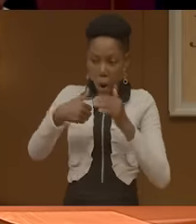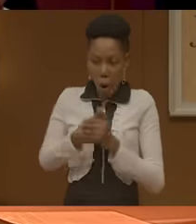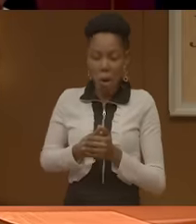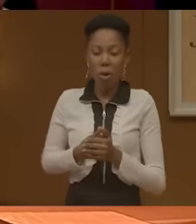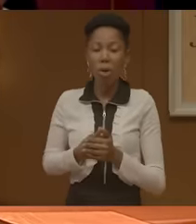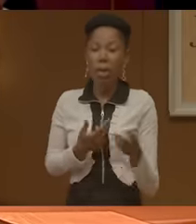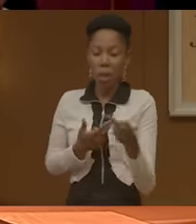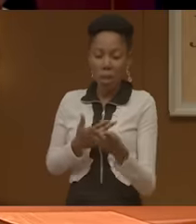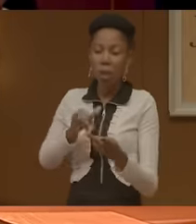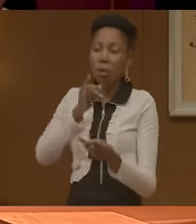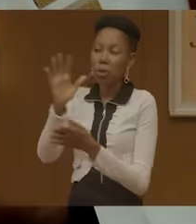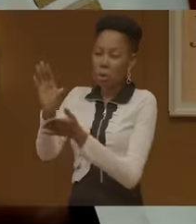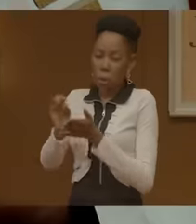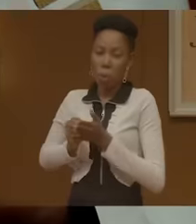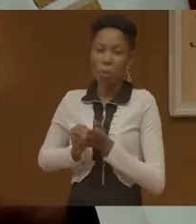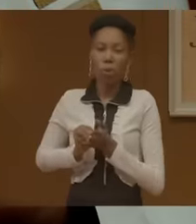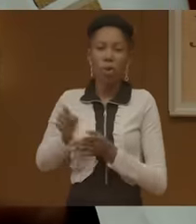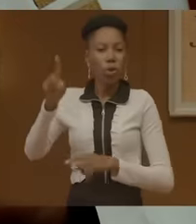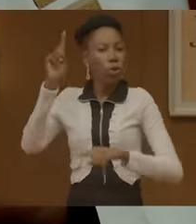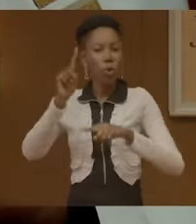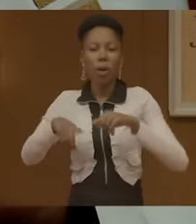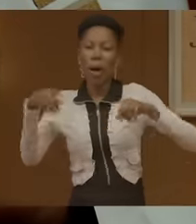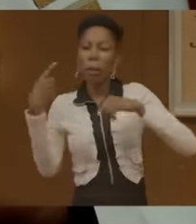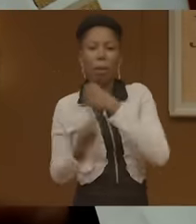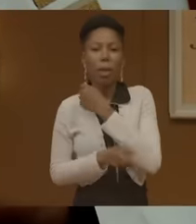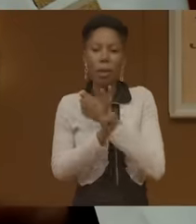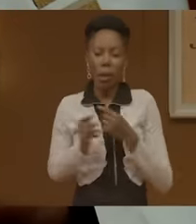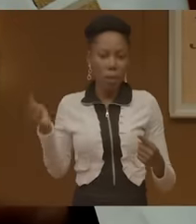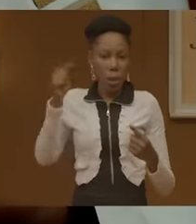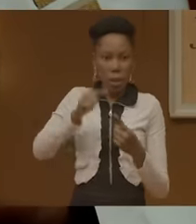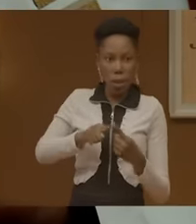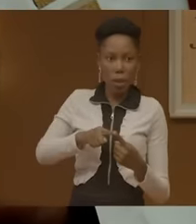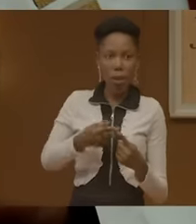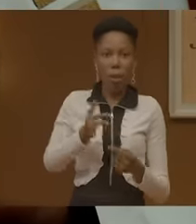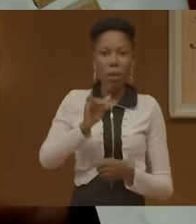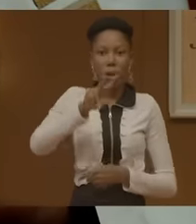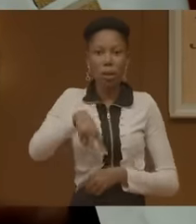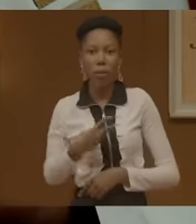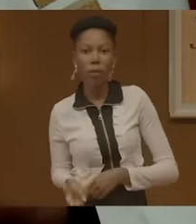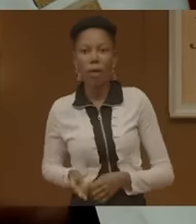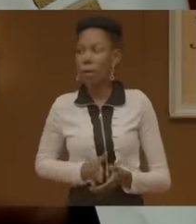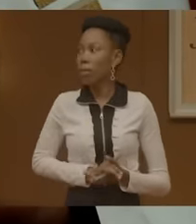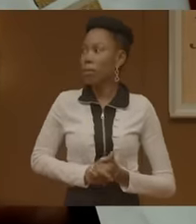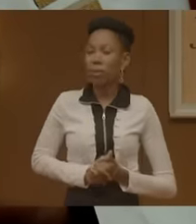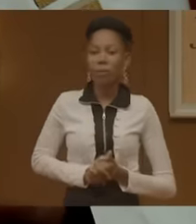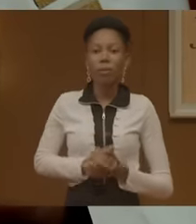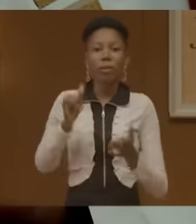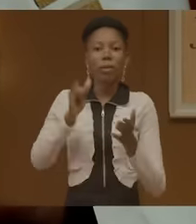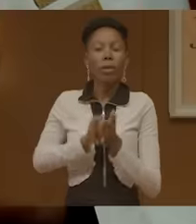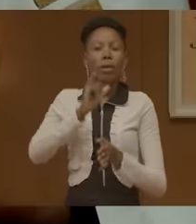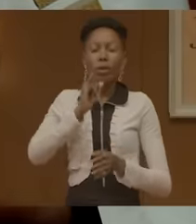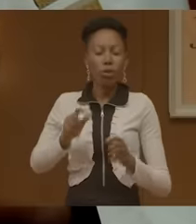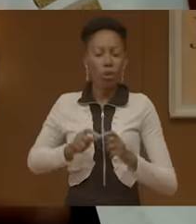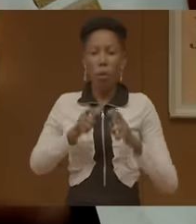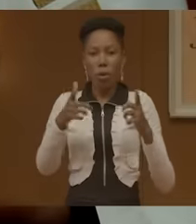children. Even those ones, you can't beat them until they faint. It's wrong. That's extreme.